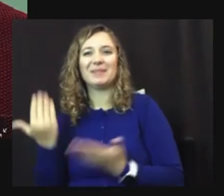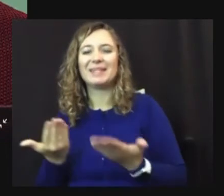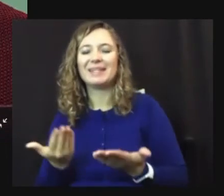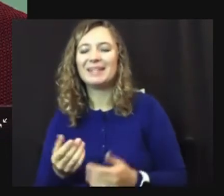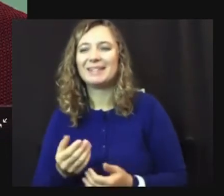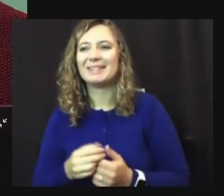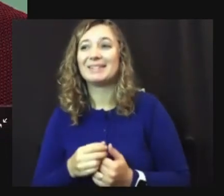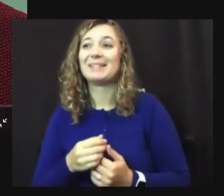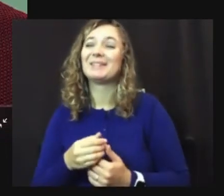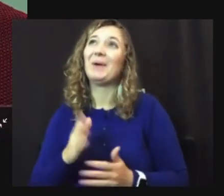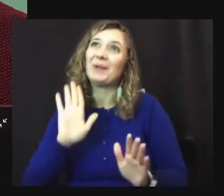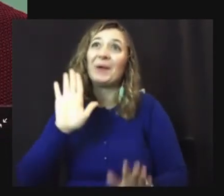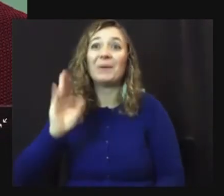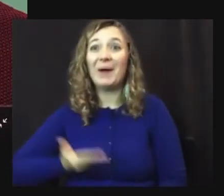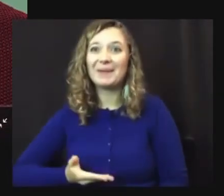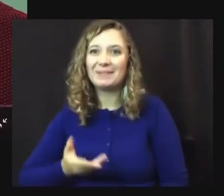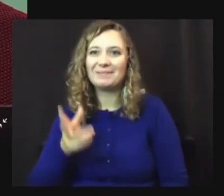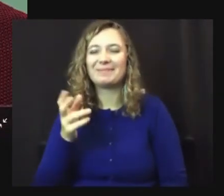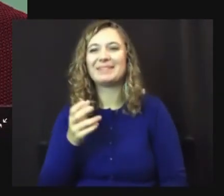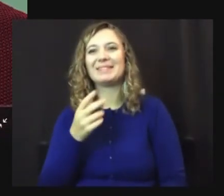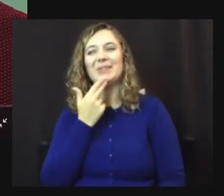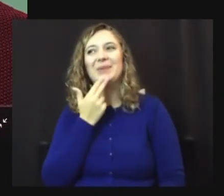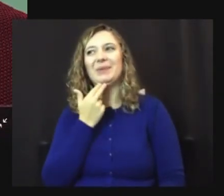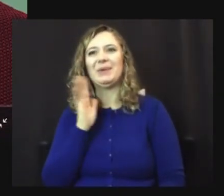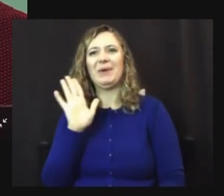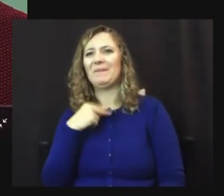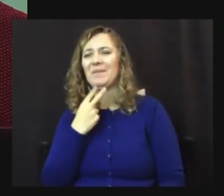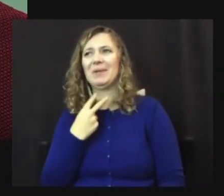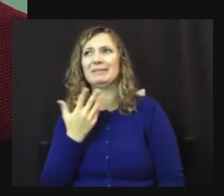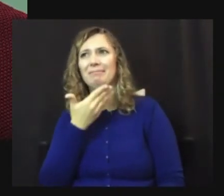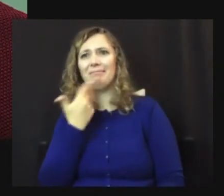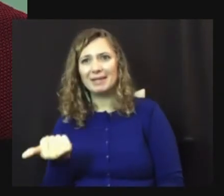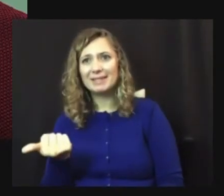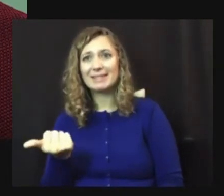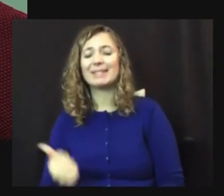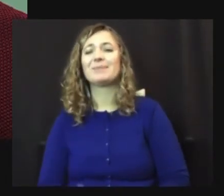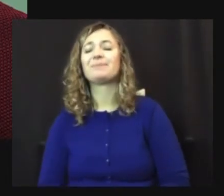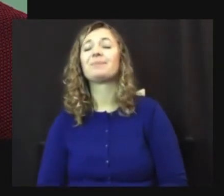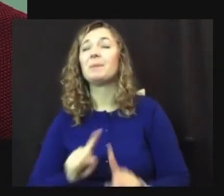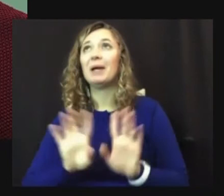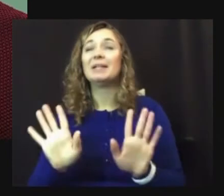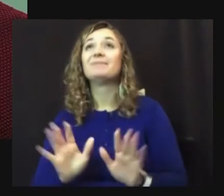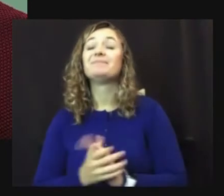Yeah, she's so cute. Her voice is the best. But